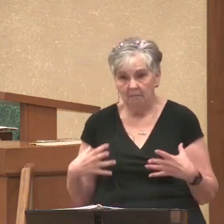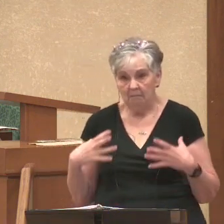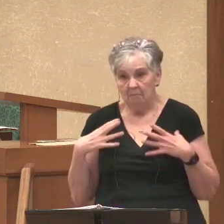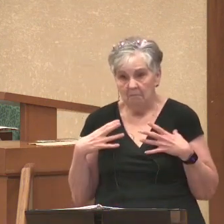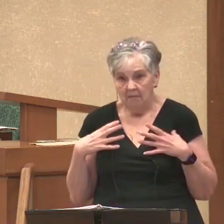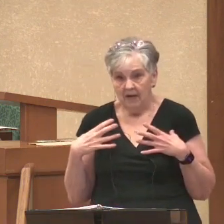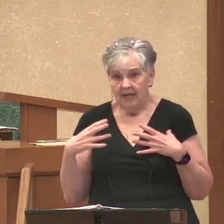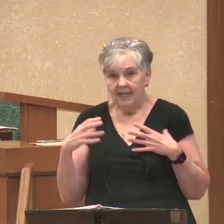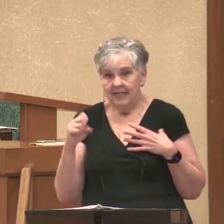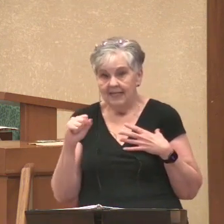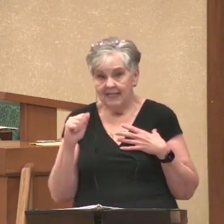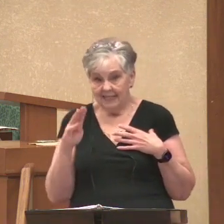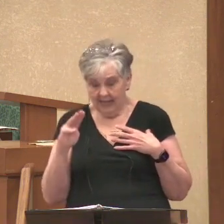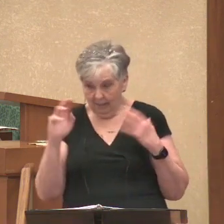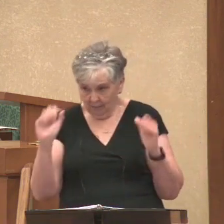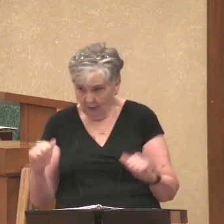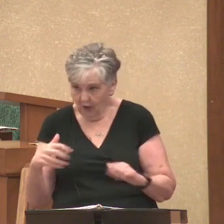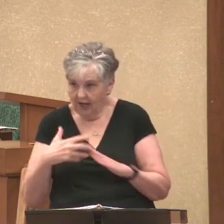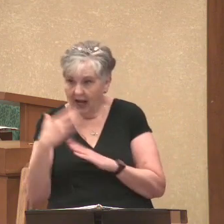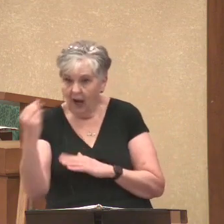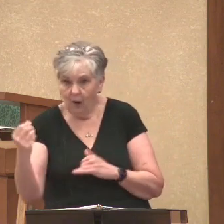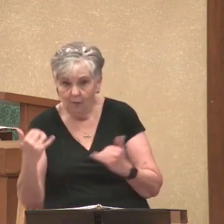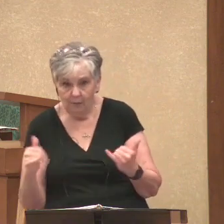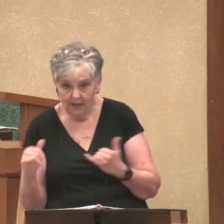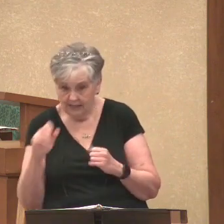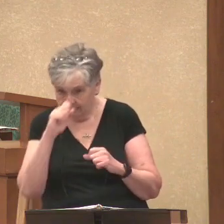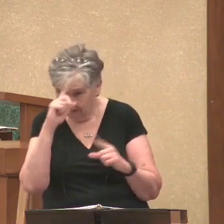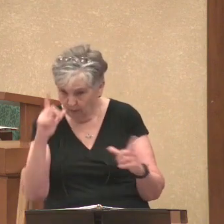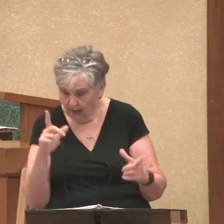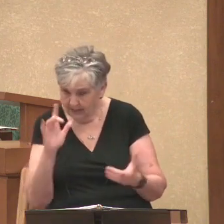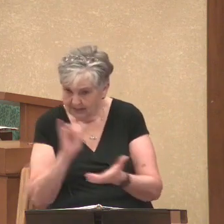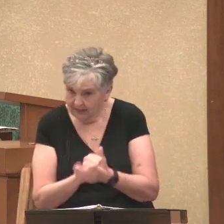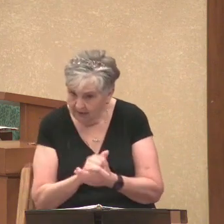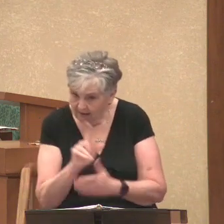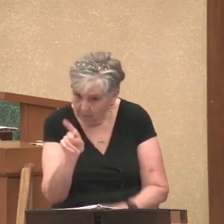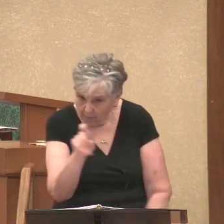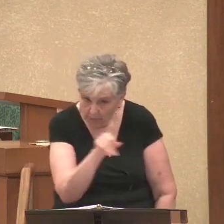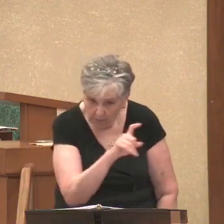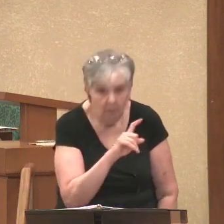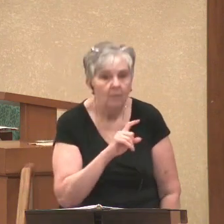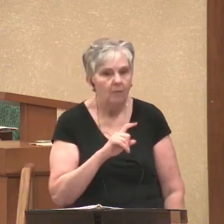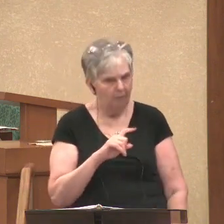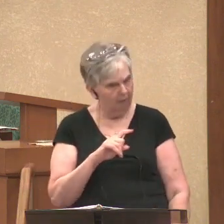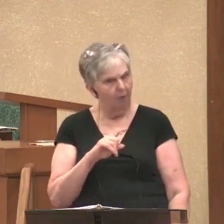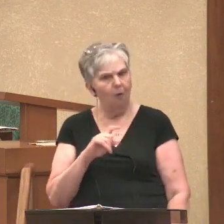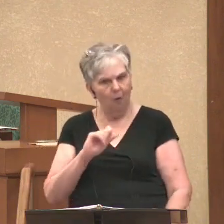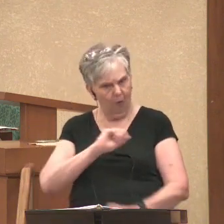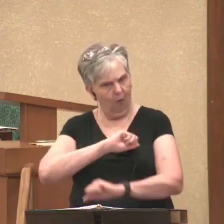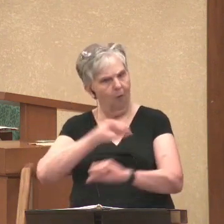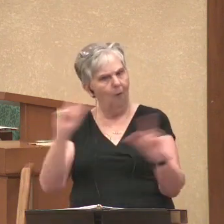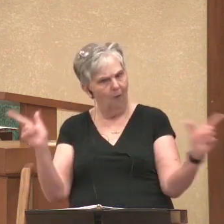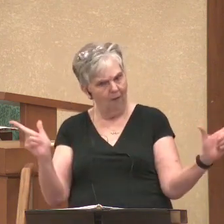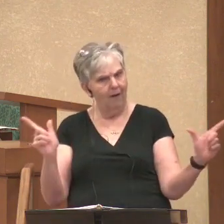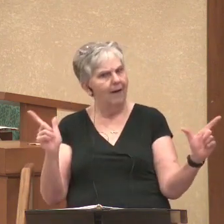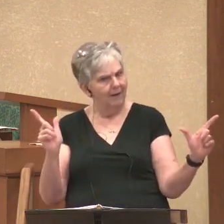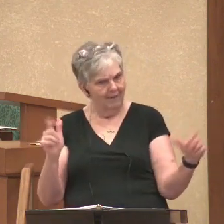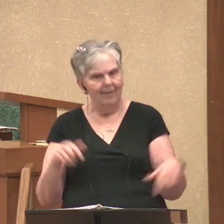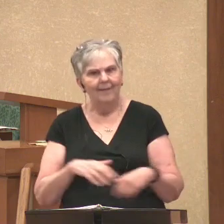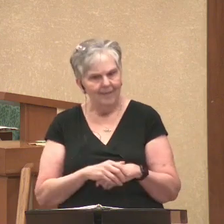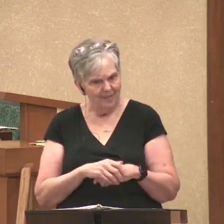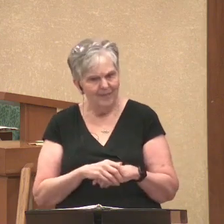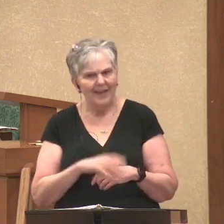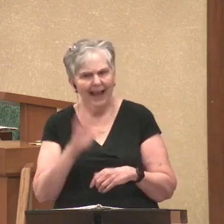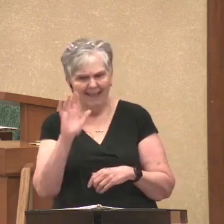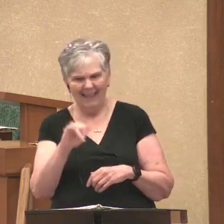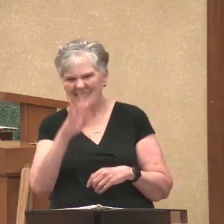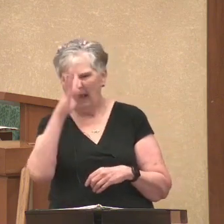and play. Would that be a big surprise? That would be a big surprise. But that's